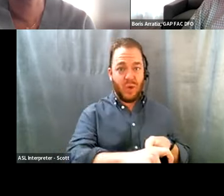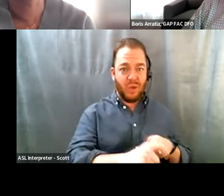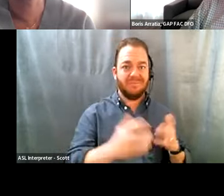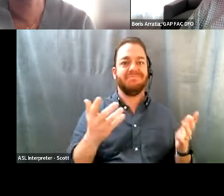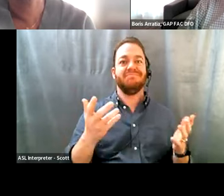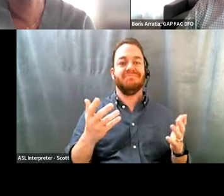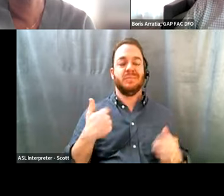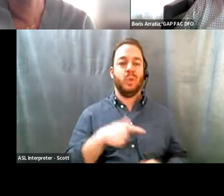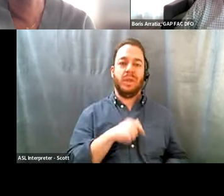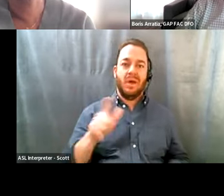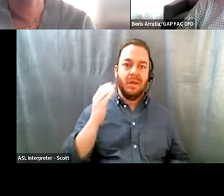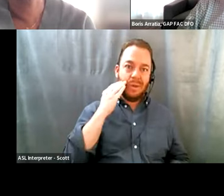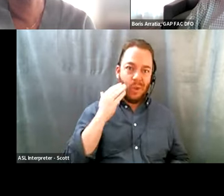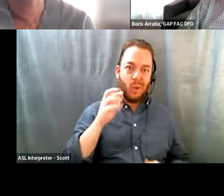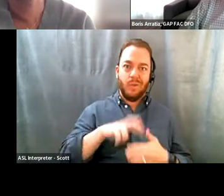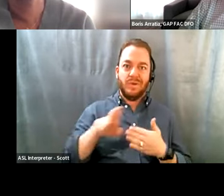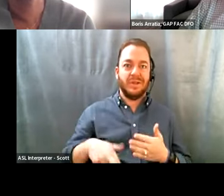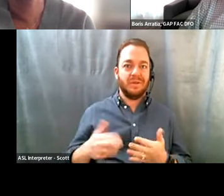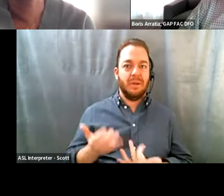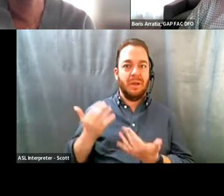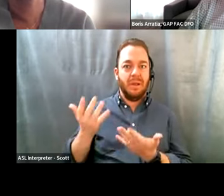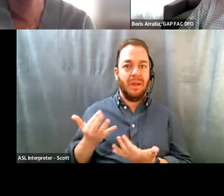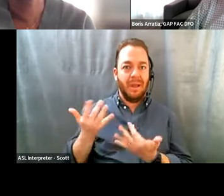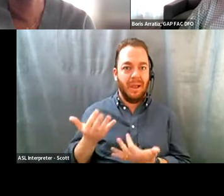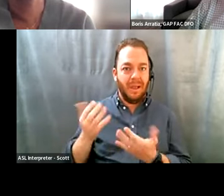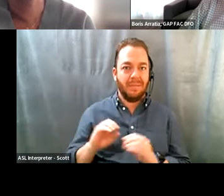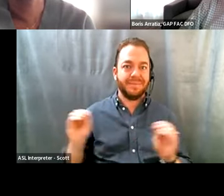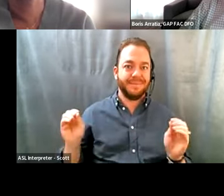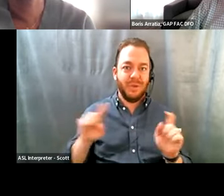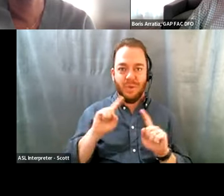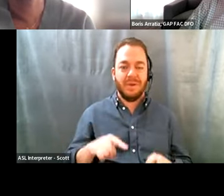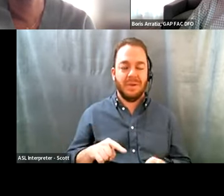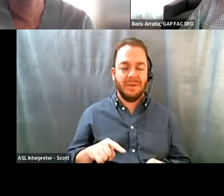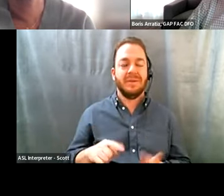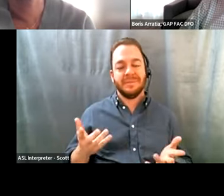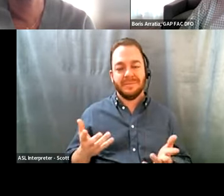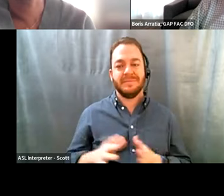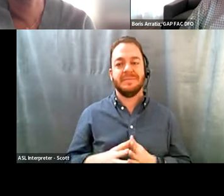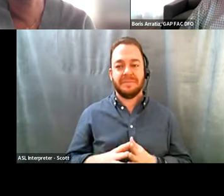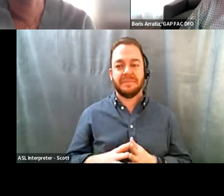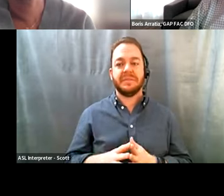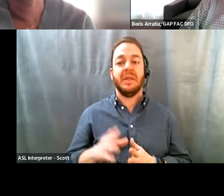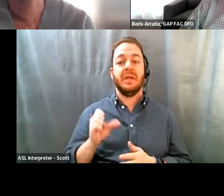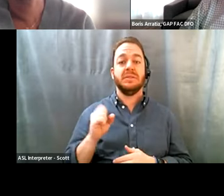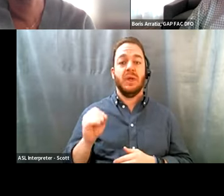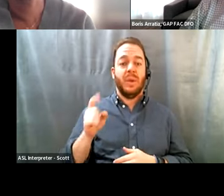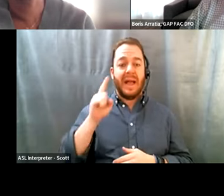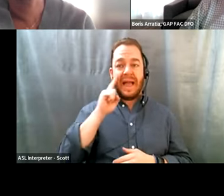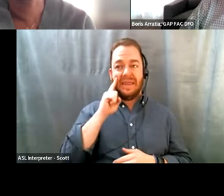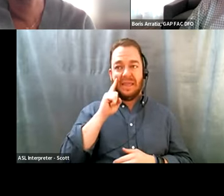know, everybody kind of knows what the result typically of that has been, at least those of us who've been on the job hunt. So I think